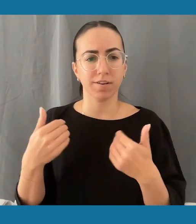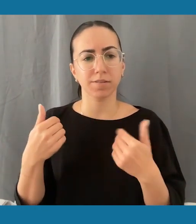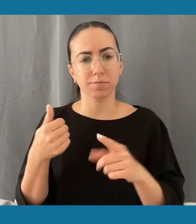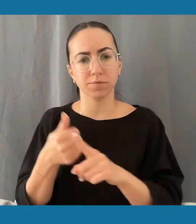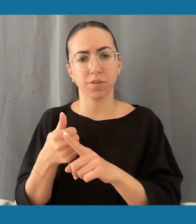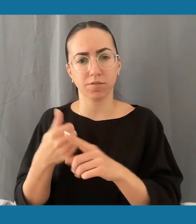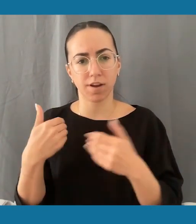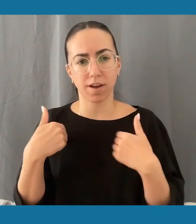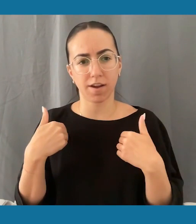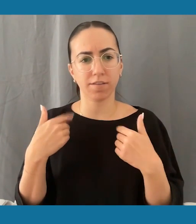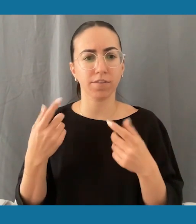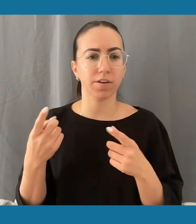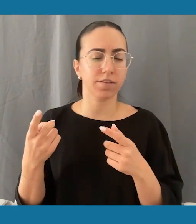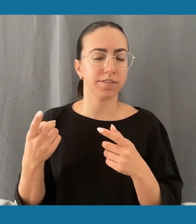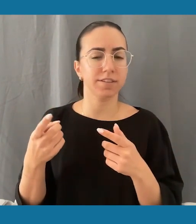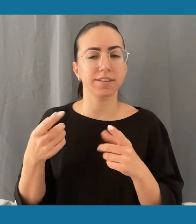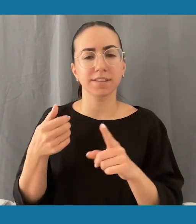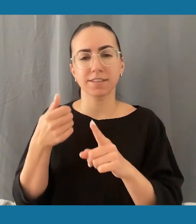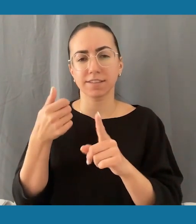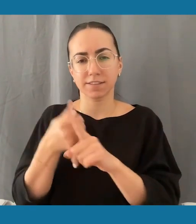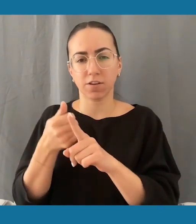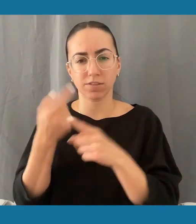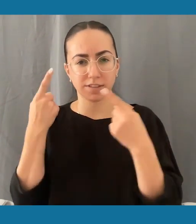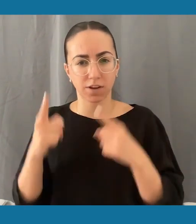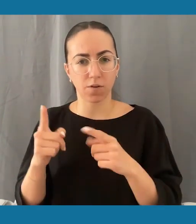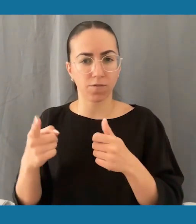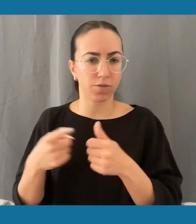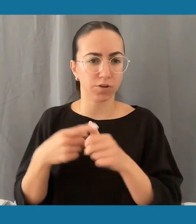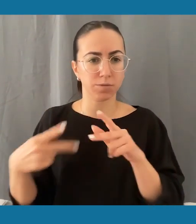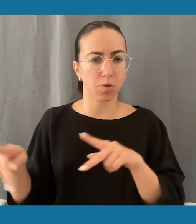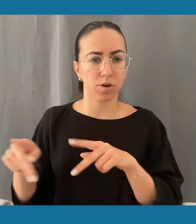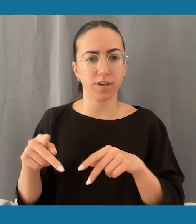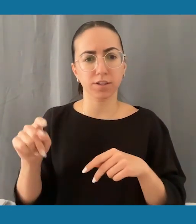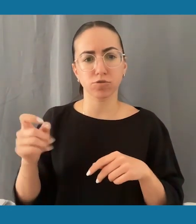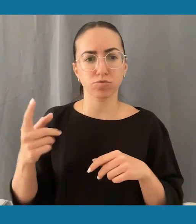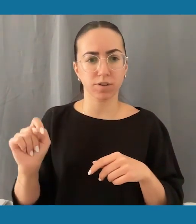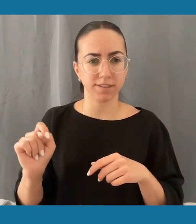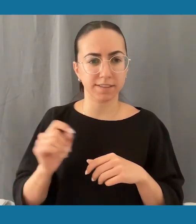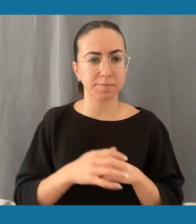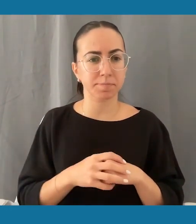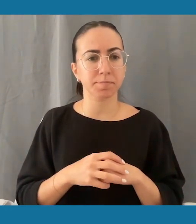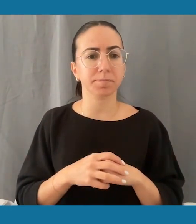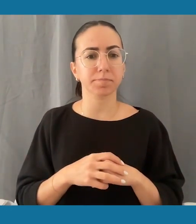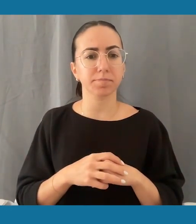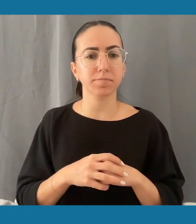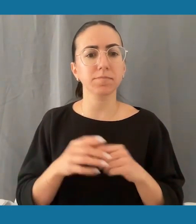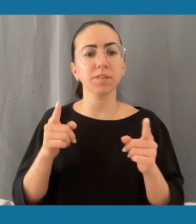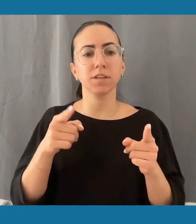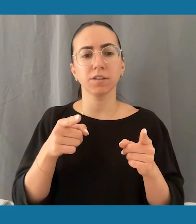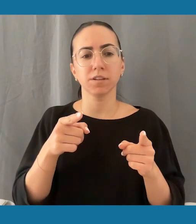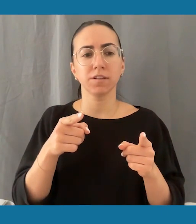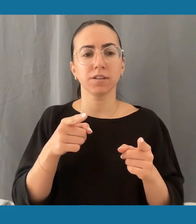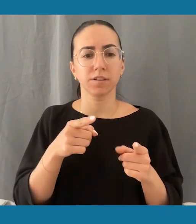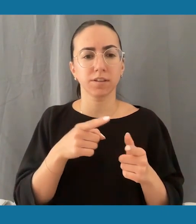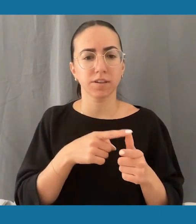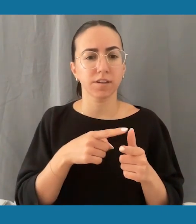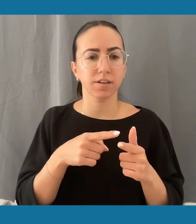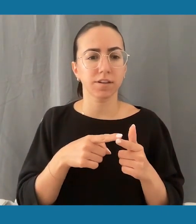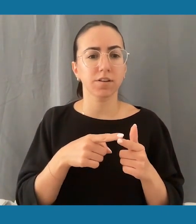in your mind, there's a payback requirement on her death. She'd like to move to a more expensive apartment and it